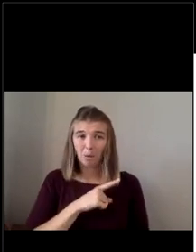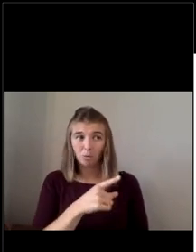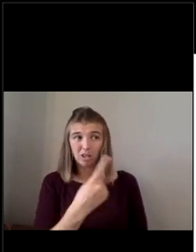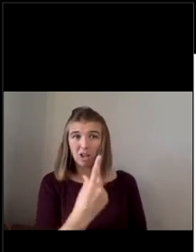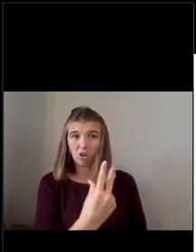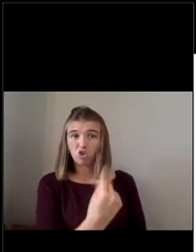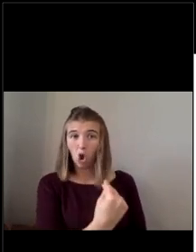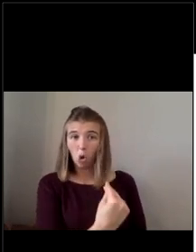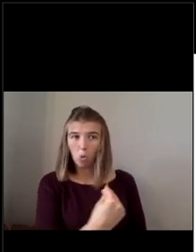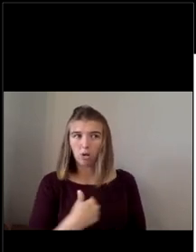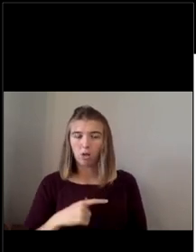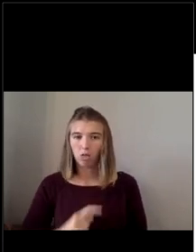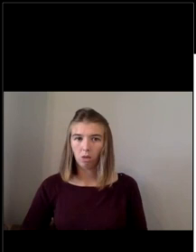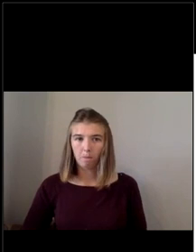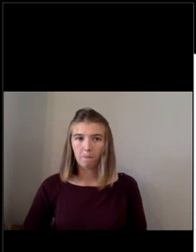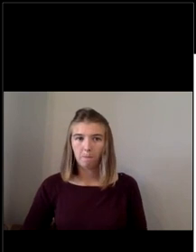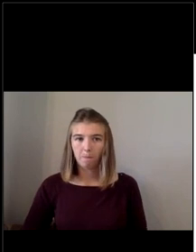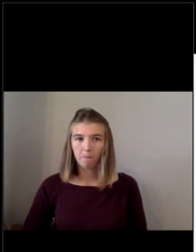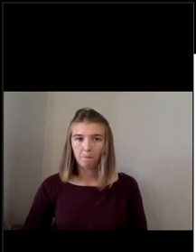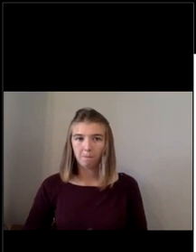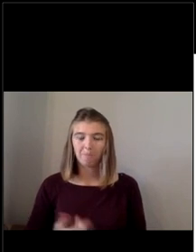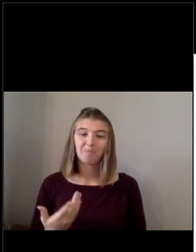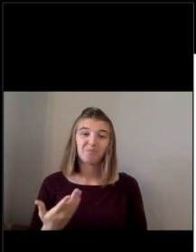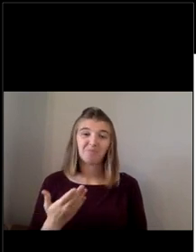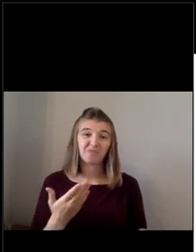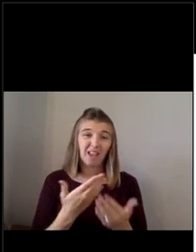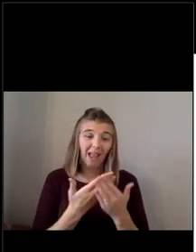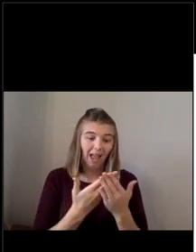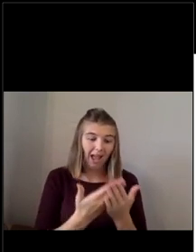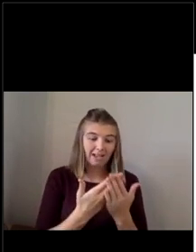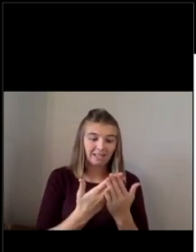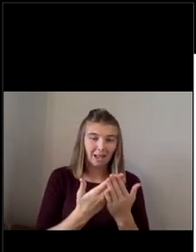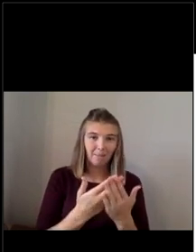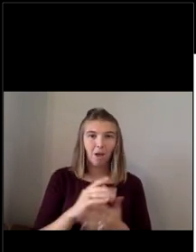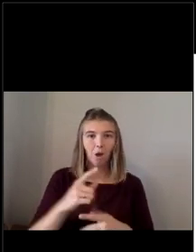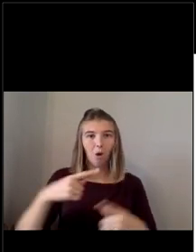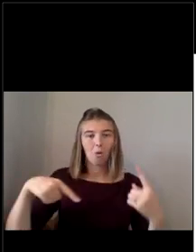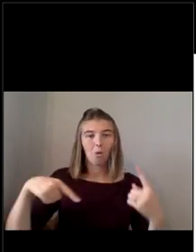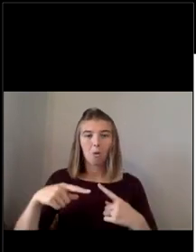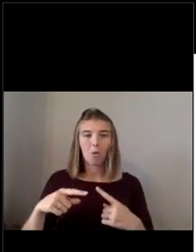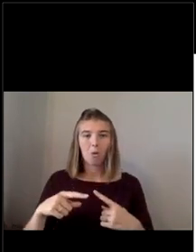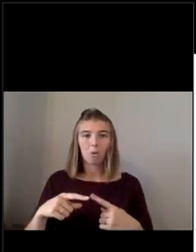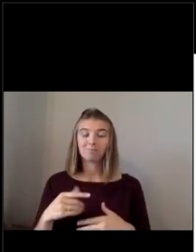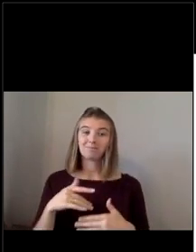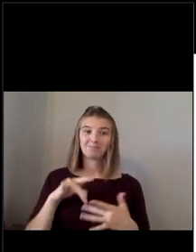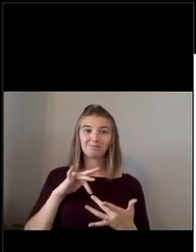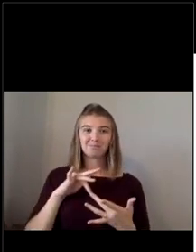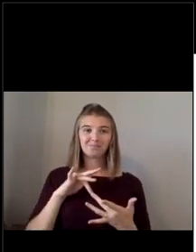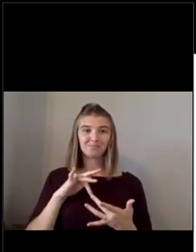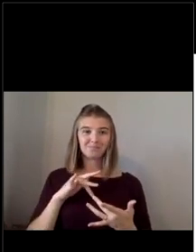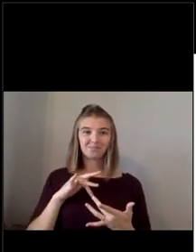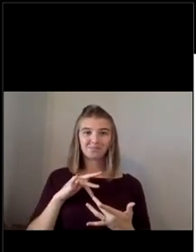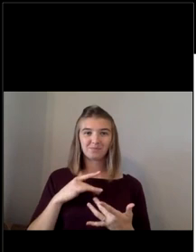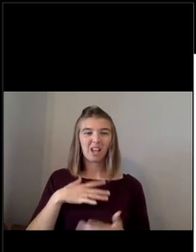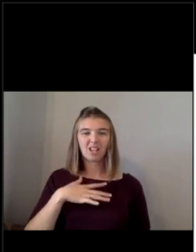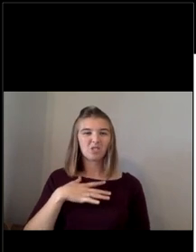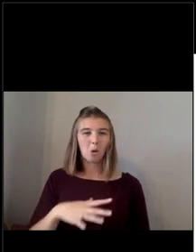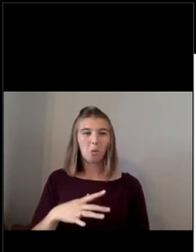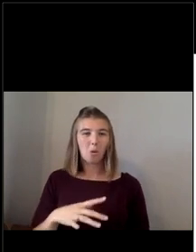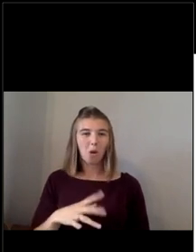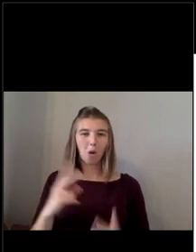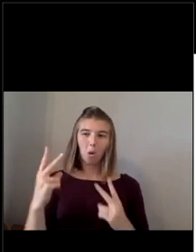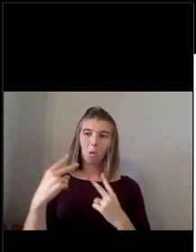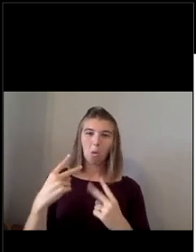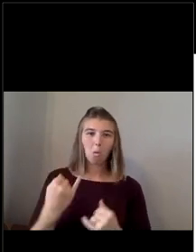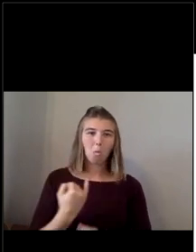In academia, we tend to have a tendency to maintain a very shiny veneer, right? To not want to show our weaknesses,